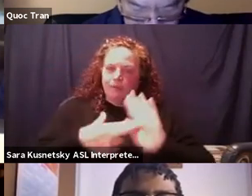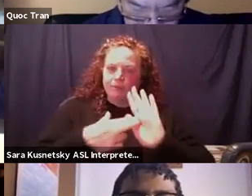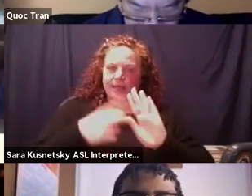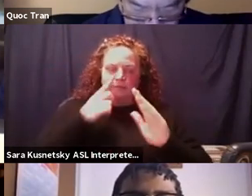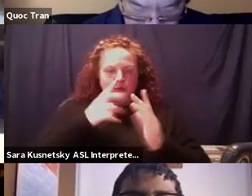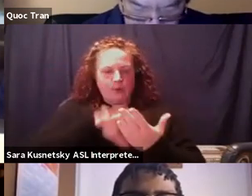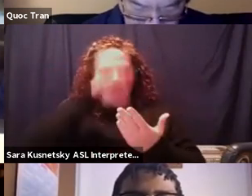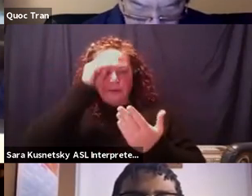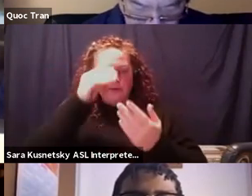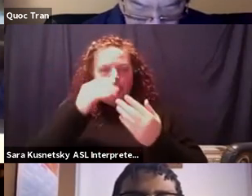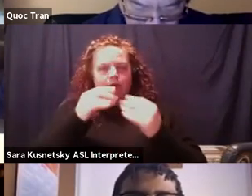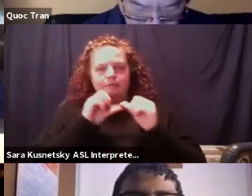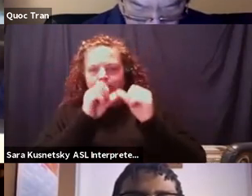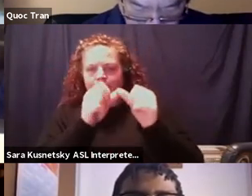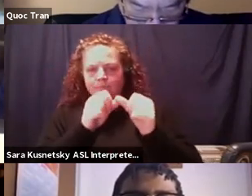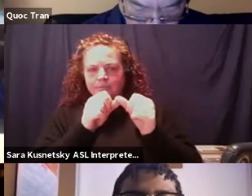Trying to look at the time. Okay.